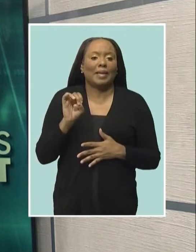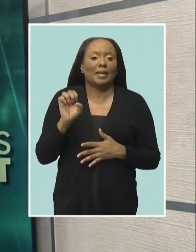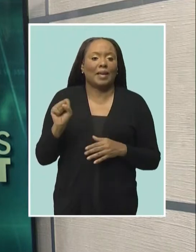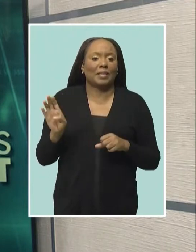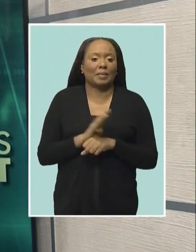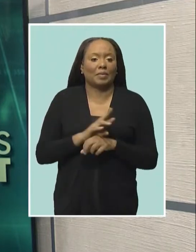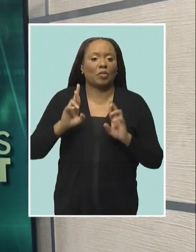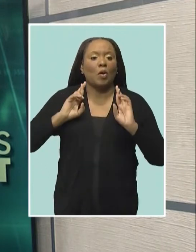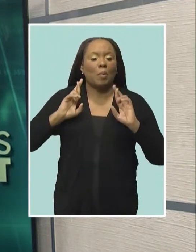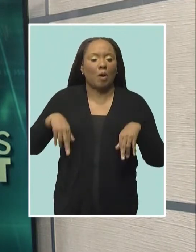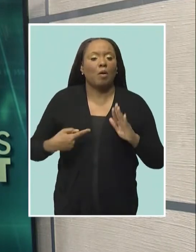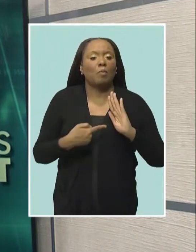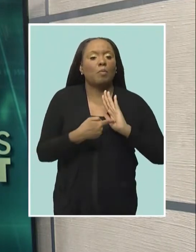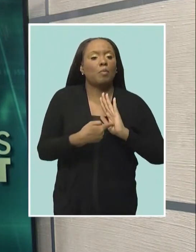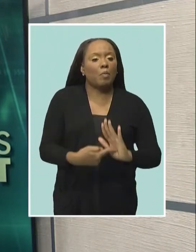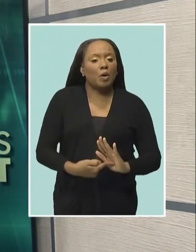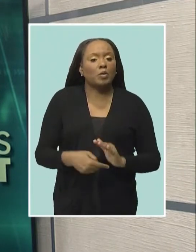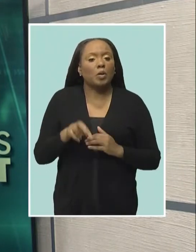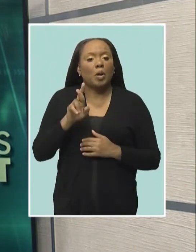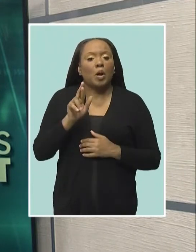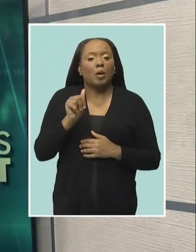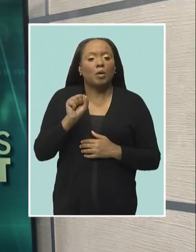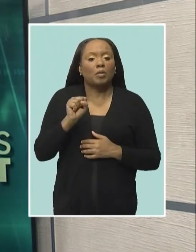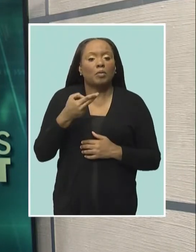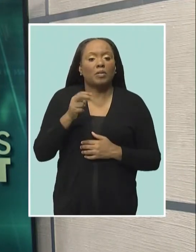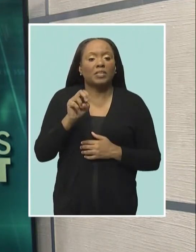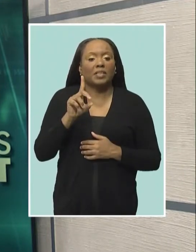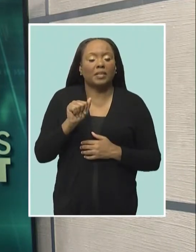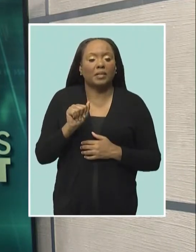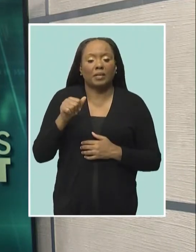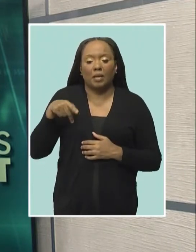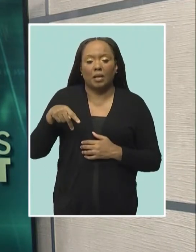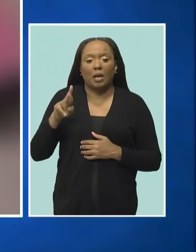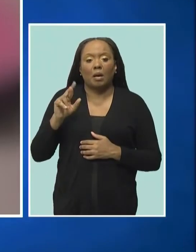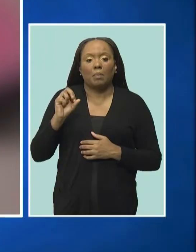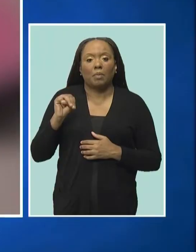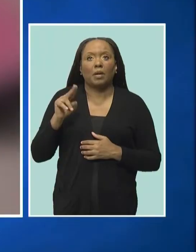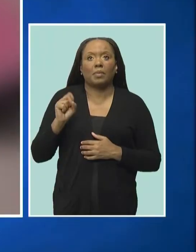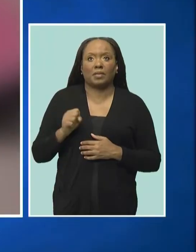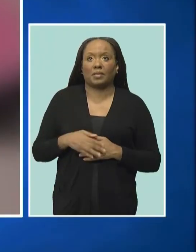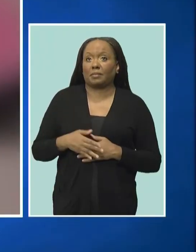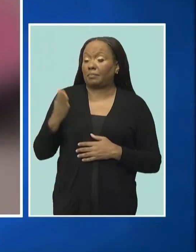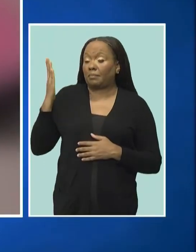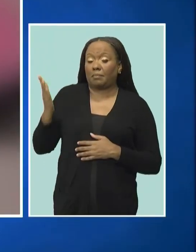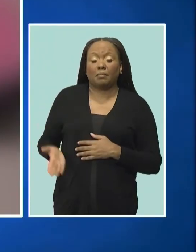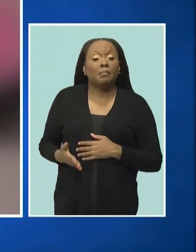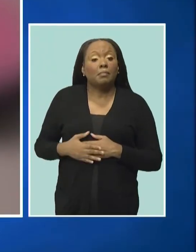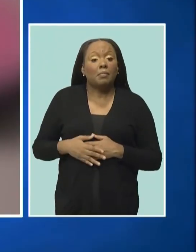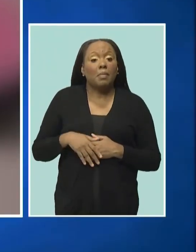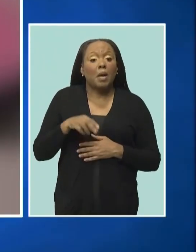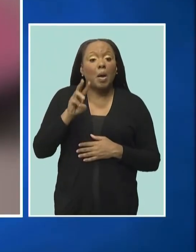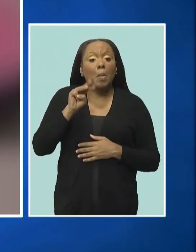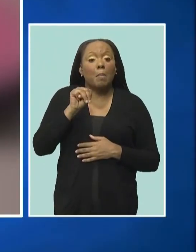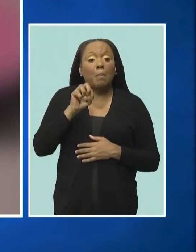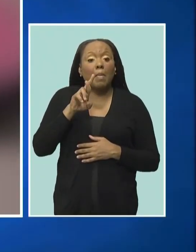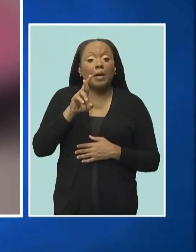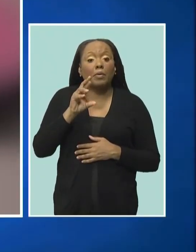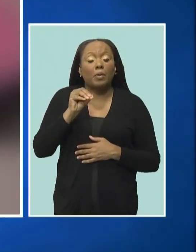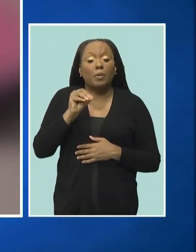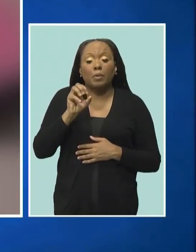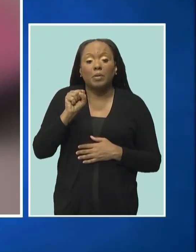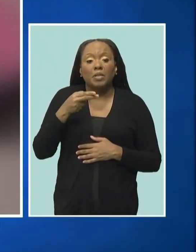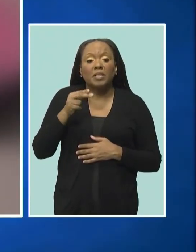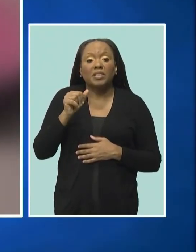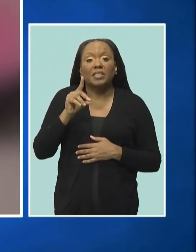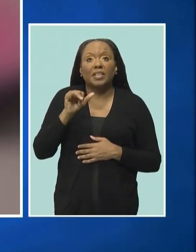esthetician Rashida Primus. Trevor Thorpe reports. Microshading Clip-in hair extensions and creating a